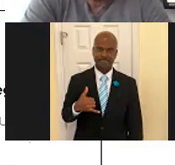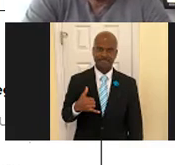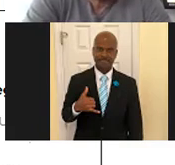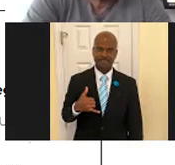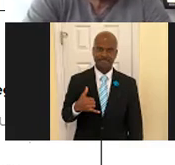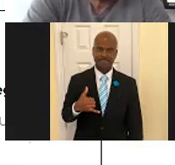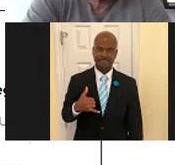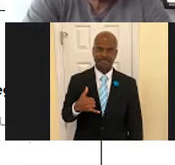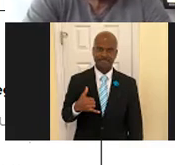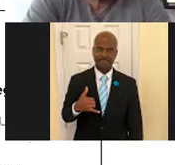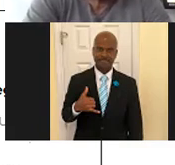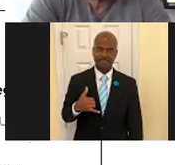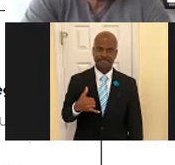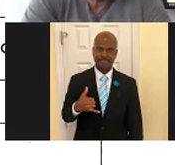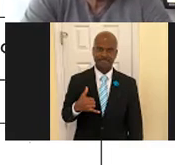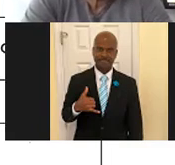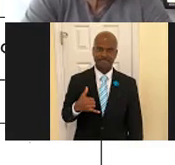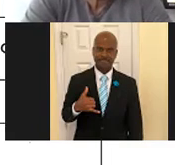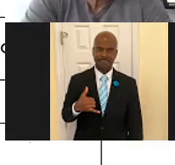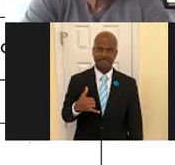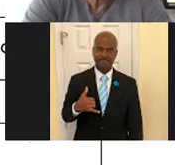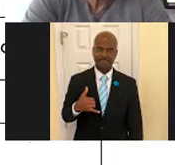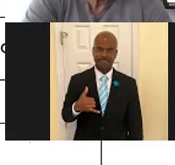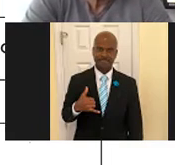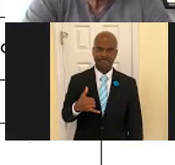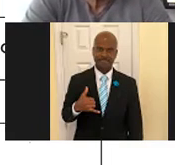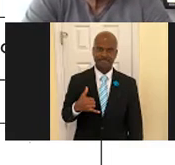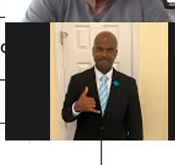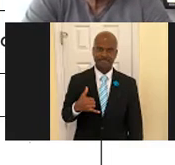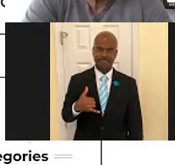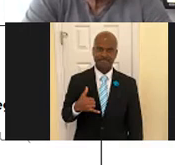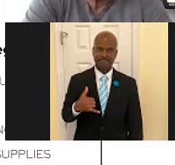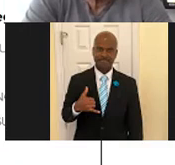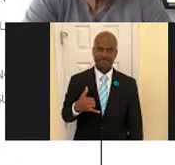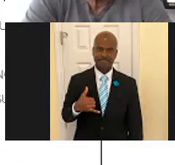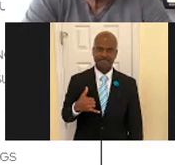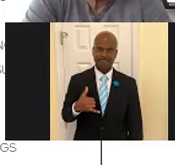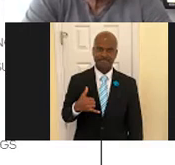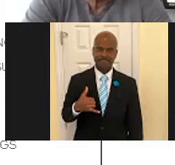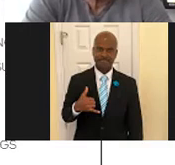of the seedlings. If you've never seen them before, these are all the seedlings.